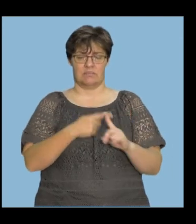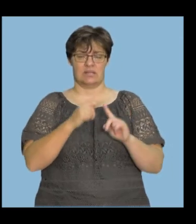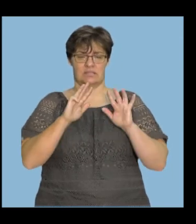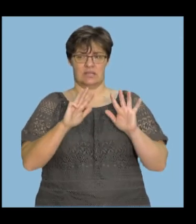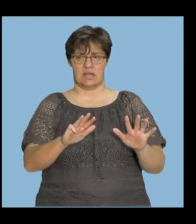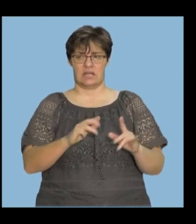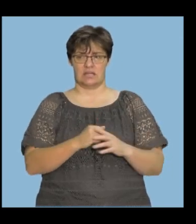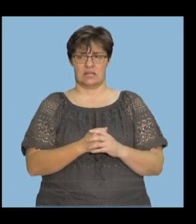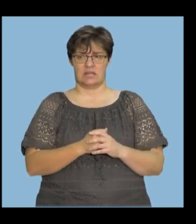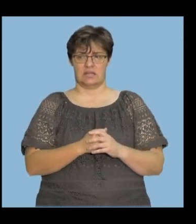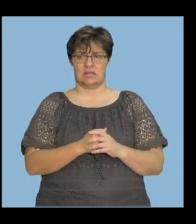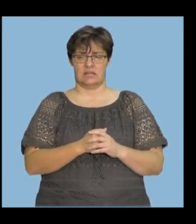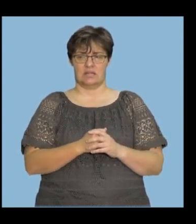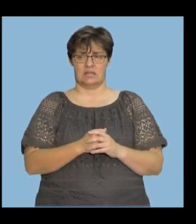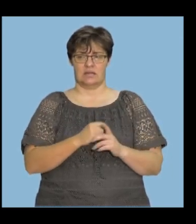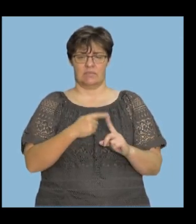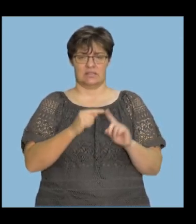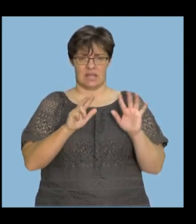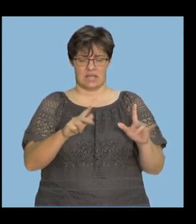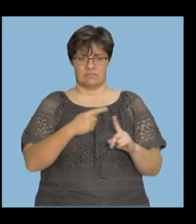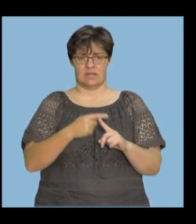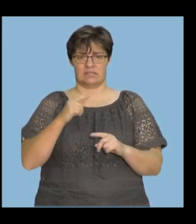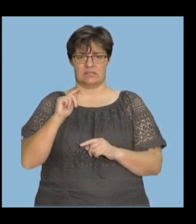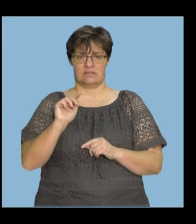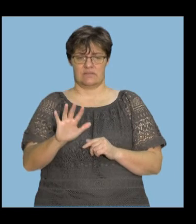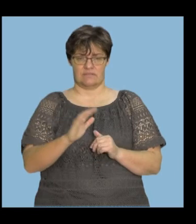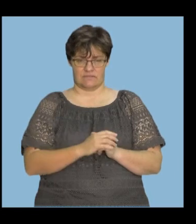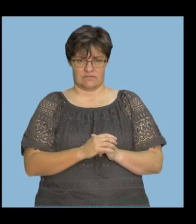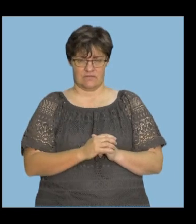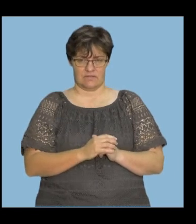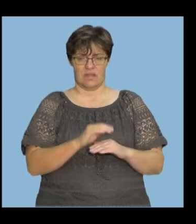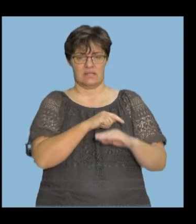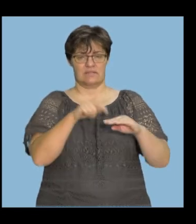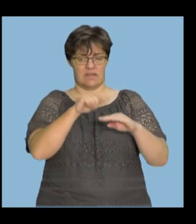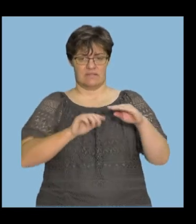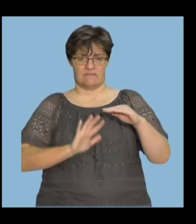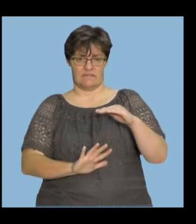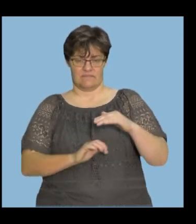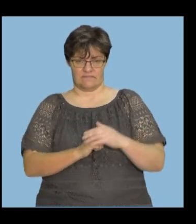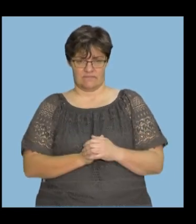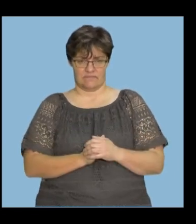10, 5, 10, 9, 8, and 5, and divided by 5,